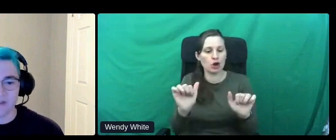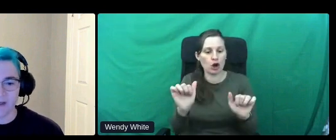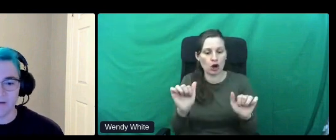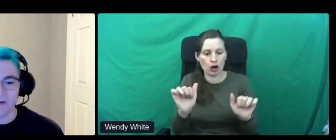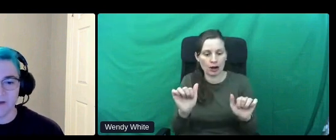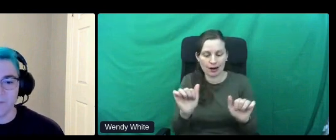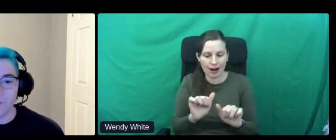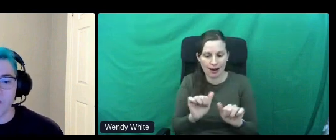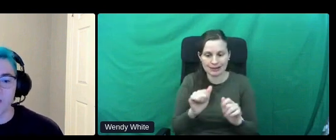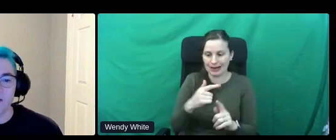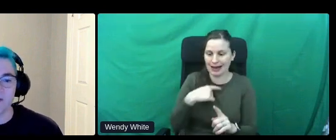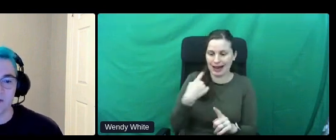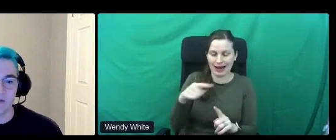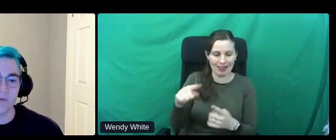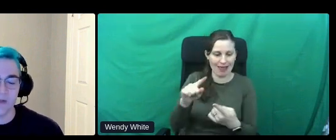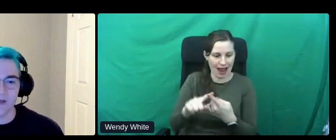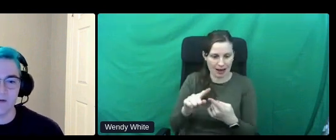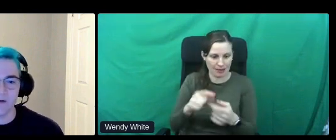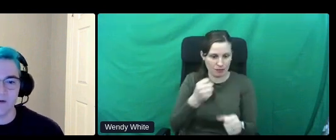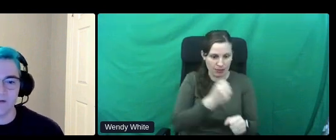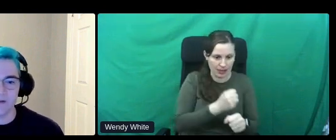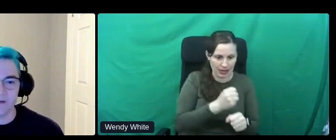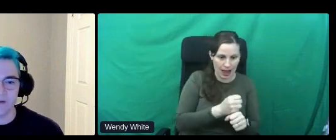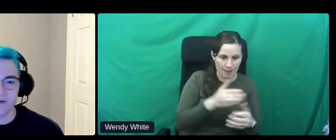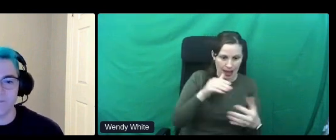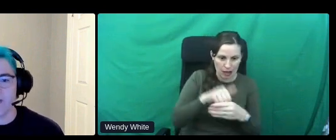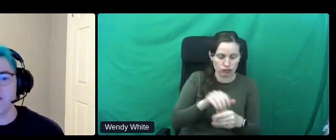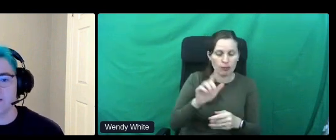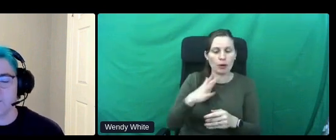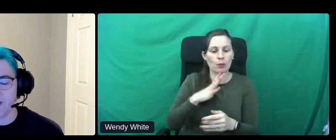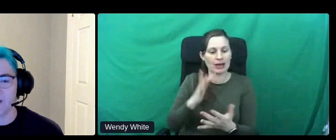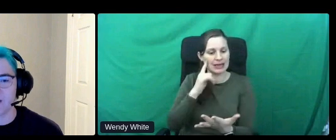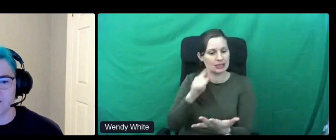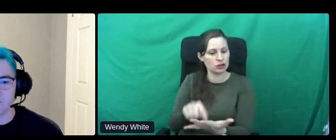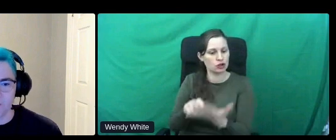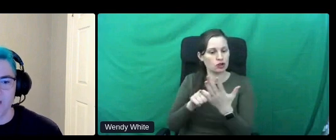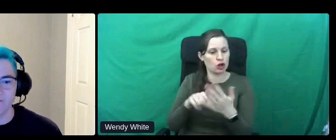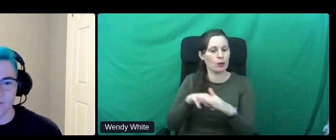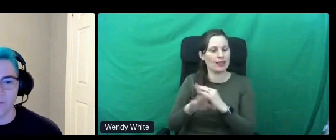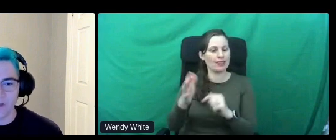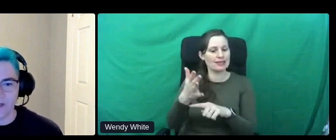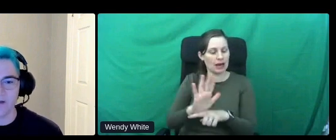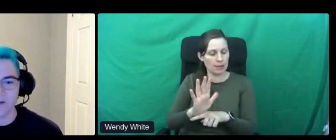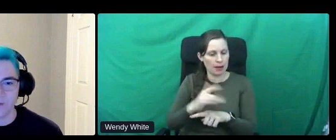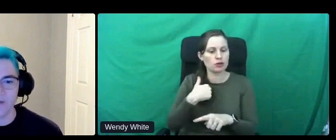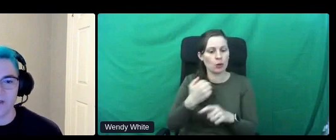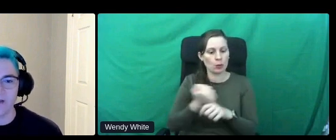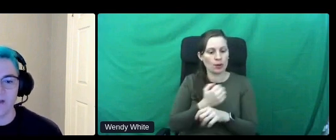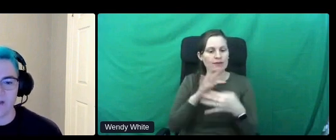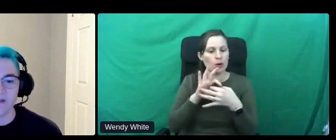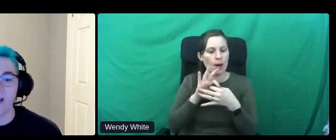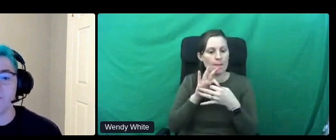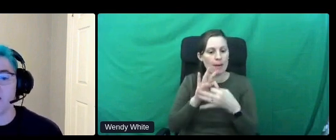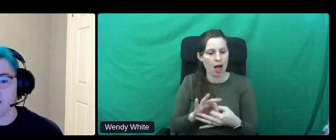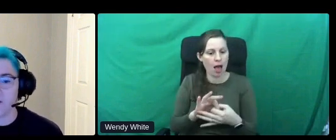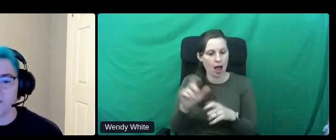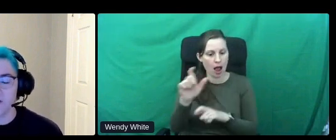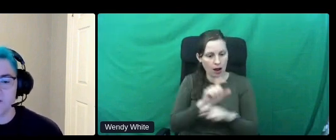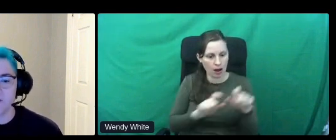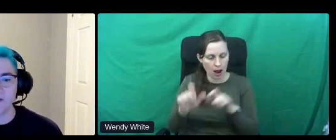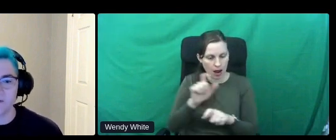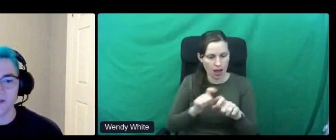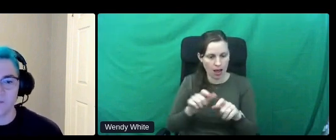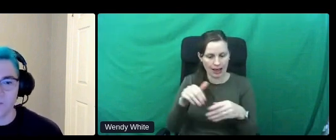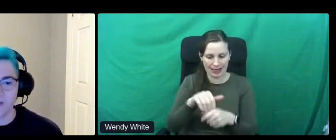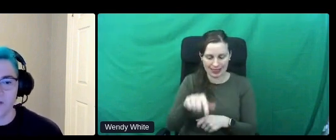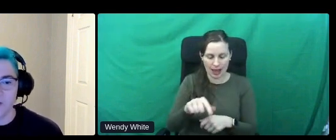engine side, but we need to show that on the in the cinematic. And so we would have to apply a color within that, timing it out